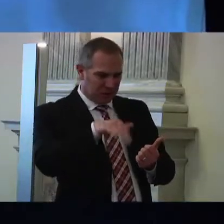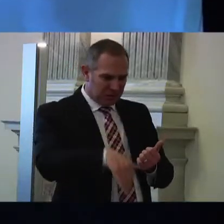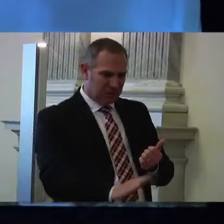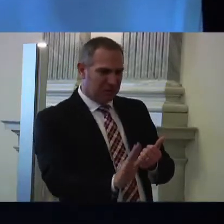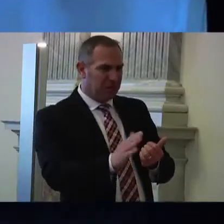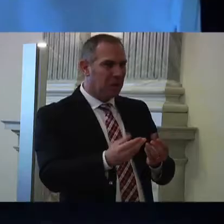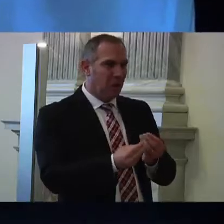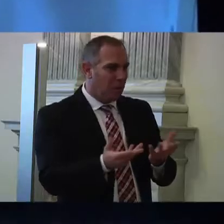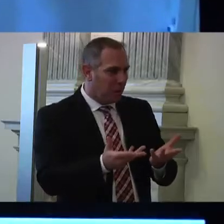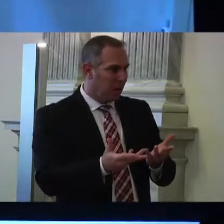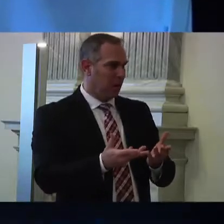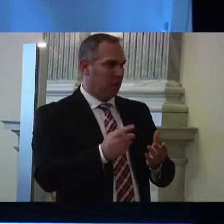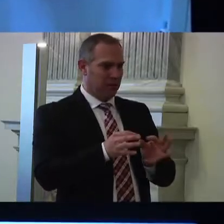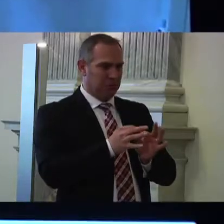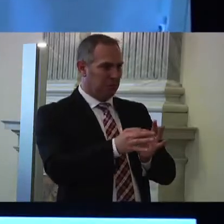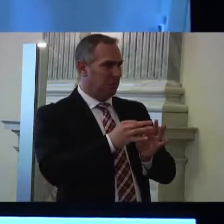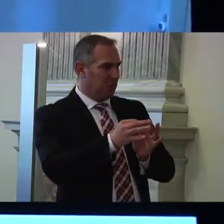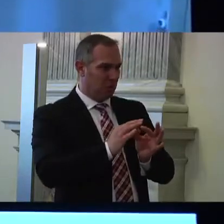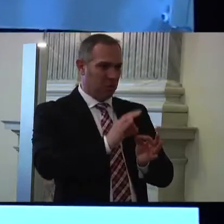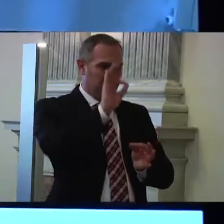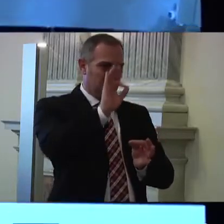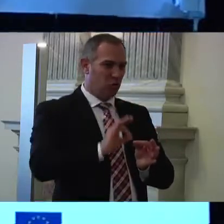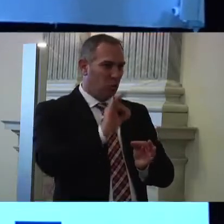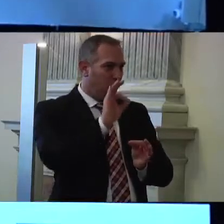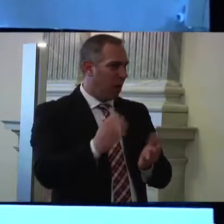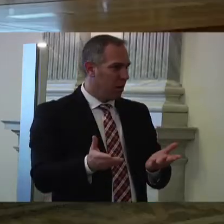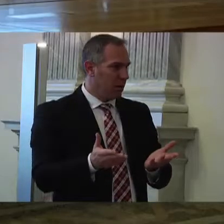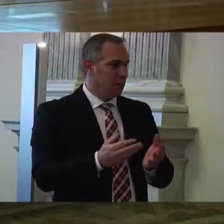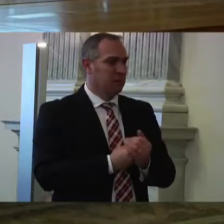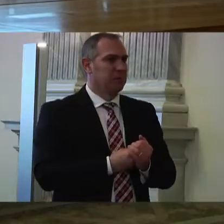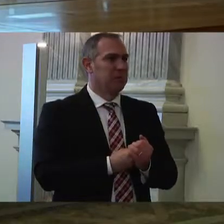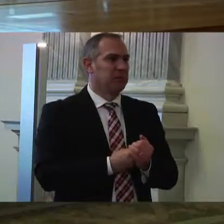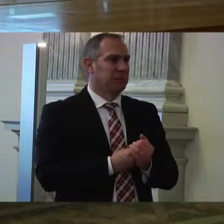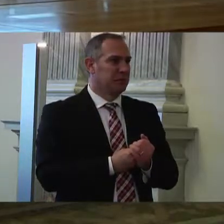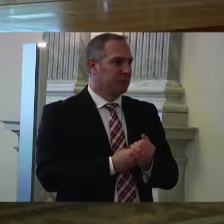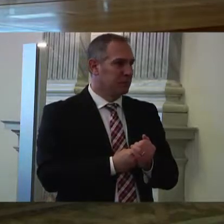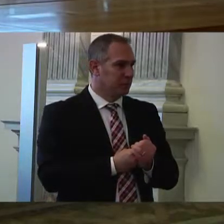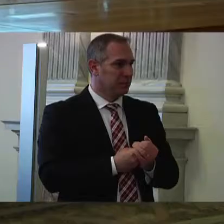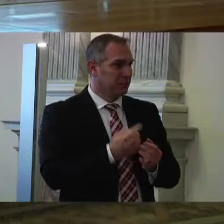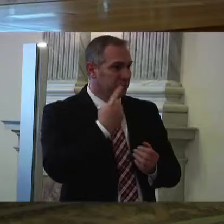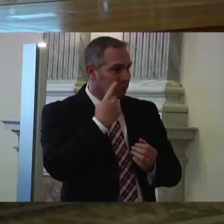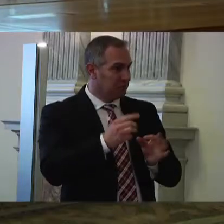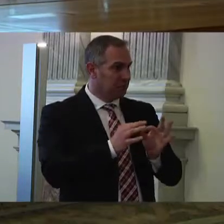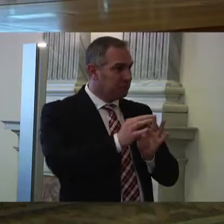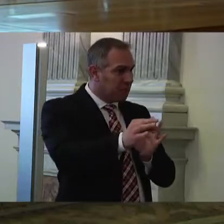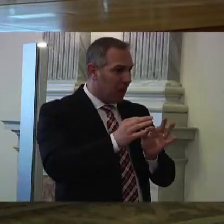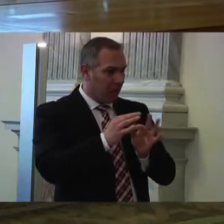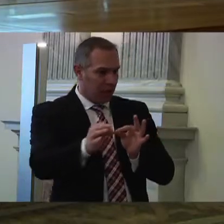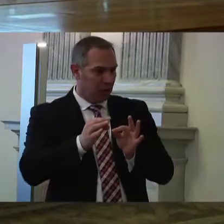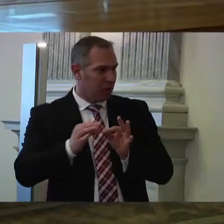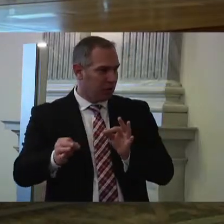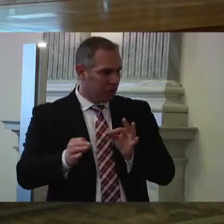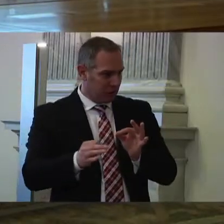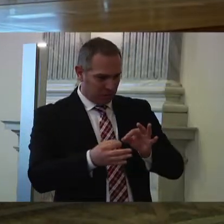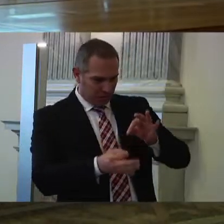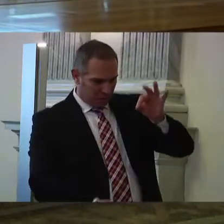to measure the percentage of the slope of the ramp. So what we need to do? We take the measure of the rise, and the rise